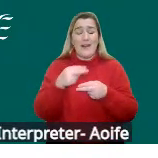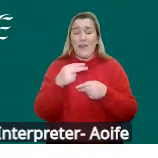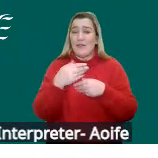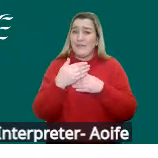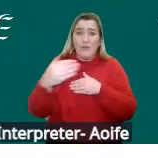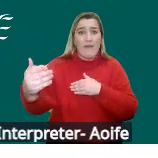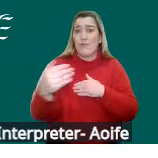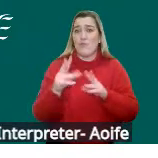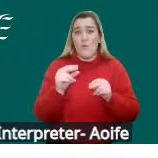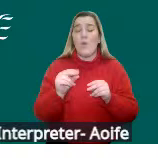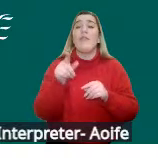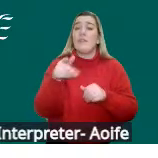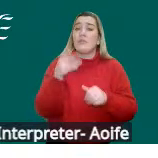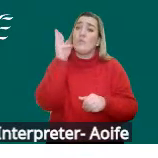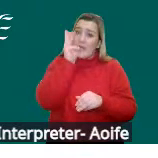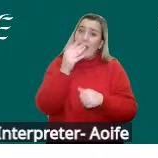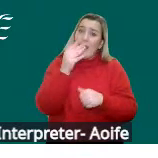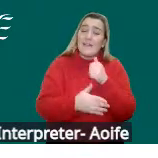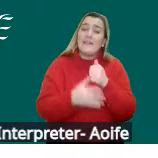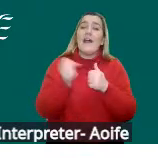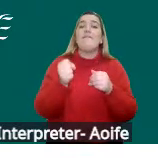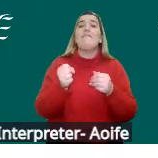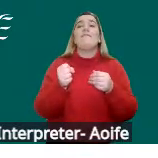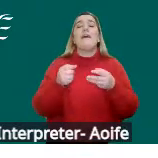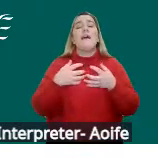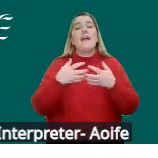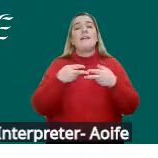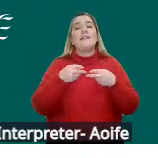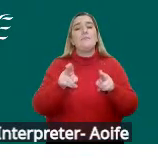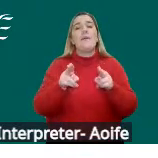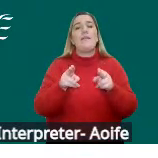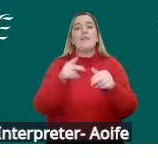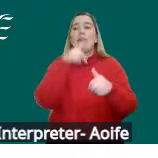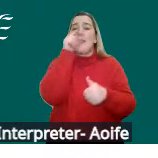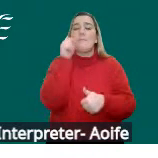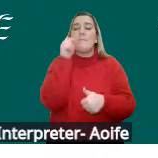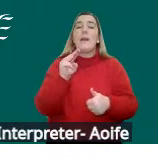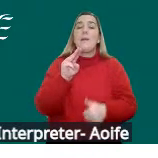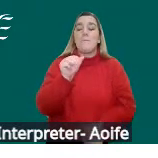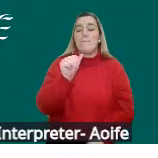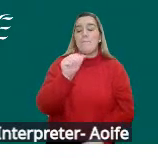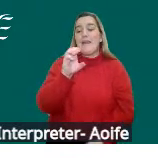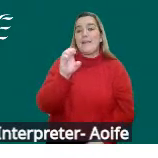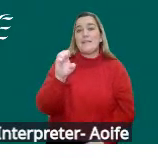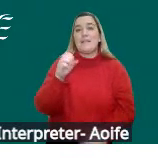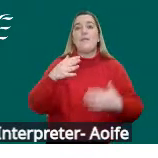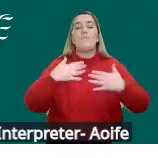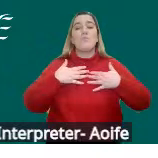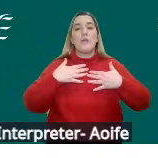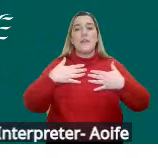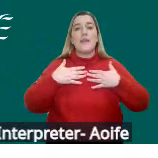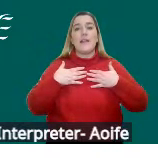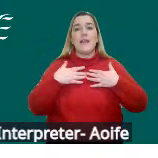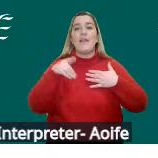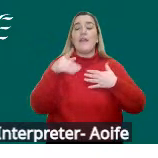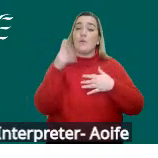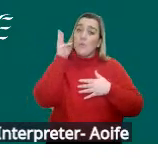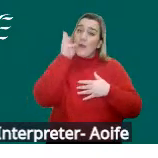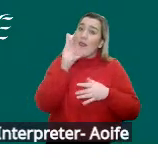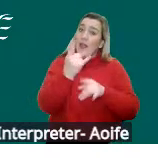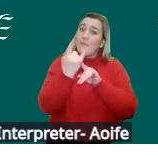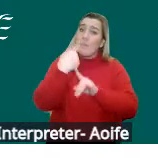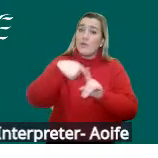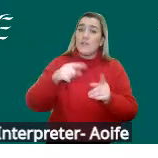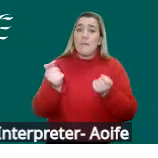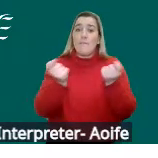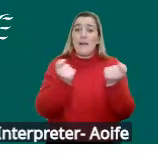And there's a technique called paced breathing. I'm just going to do a little bit at the end about that can help us to manage the hot flush in the